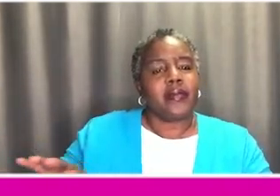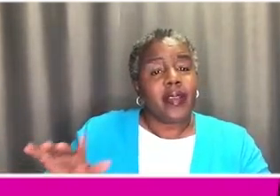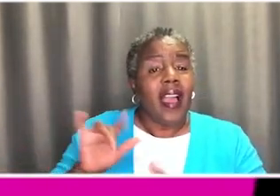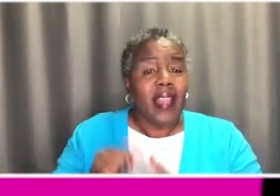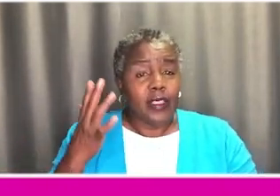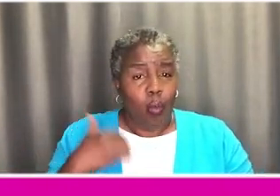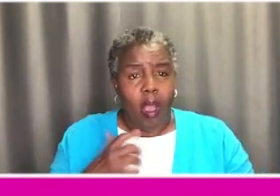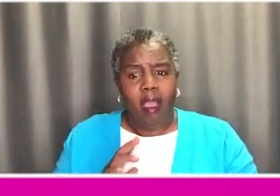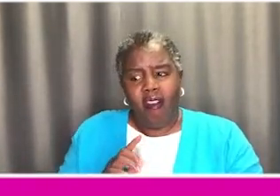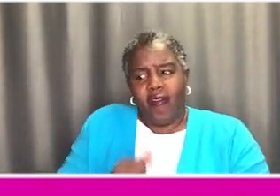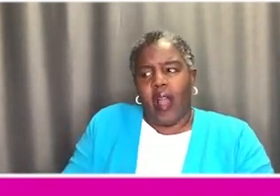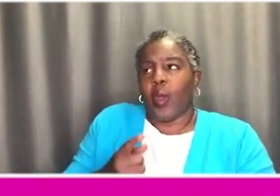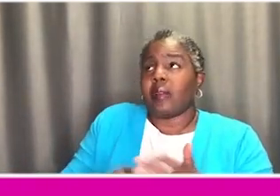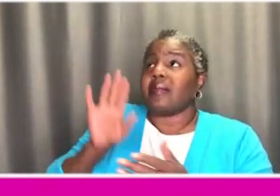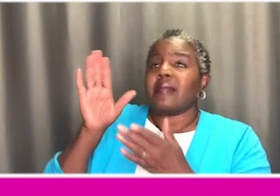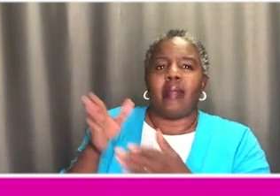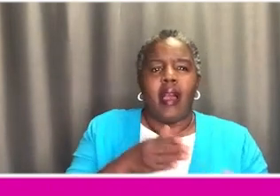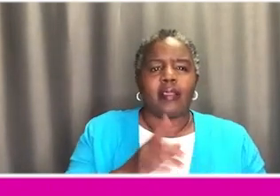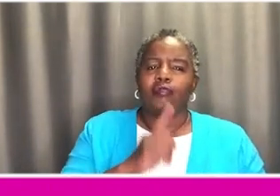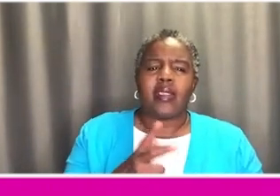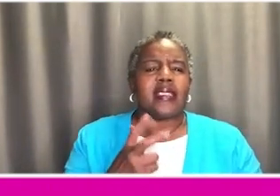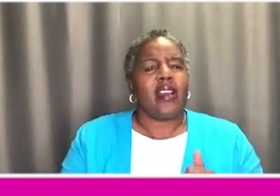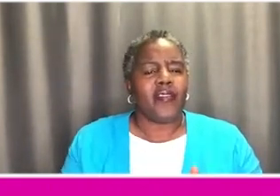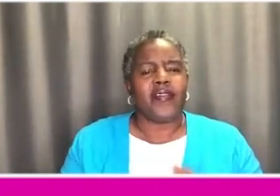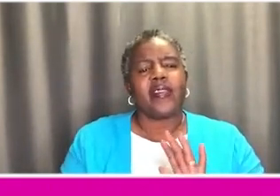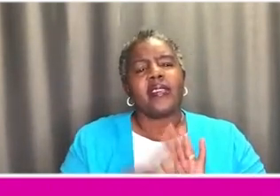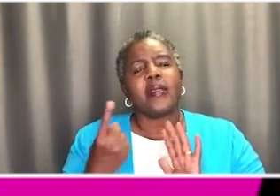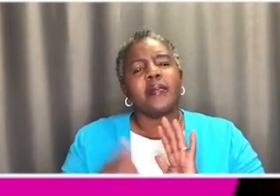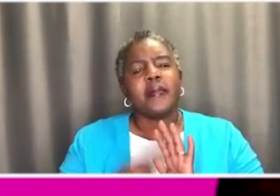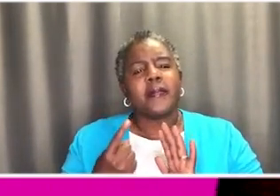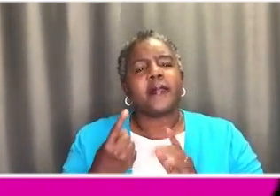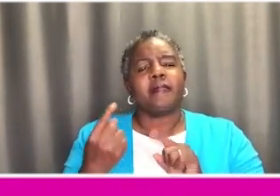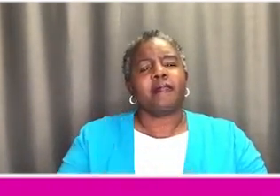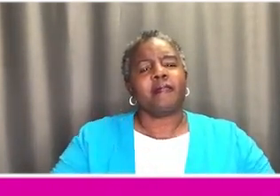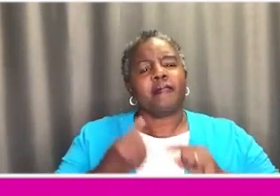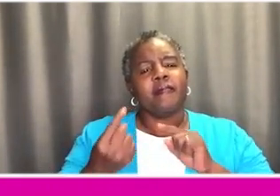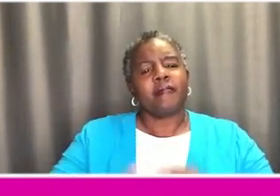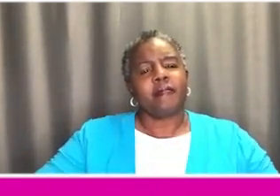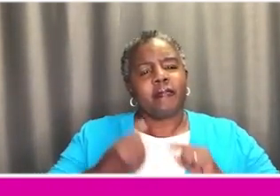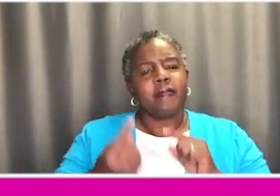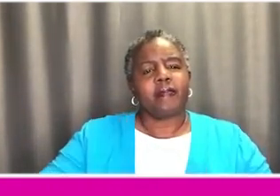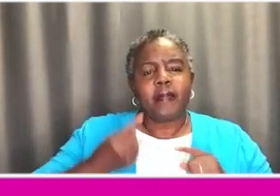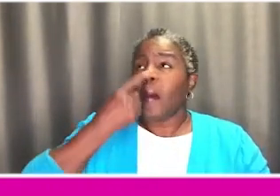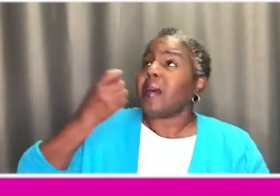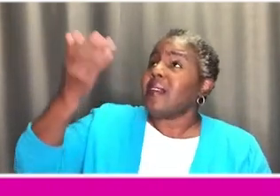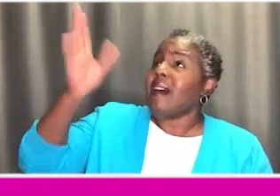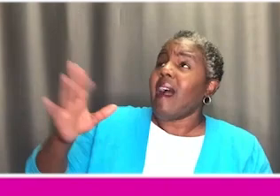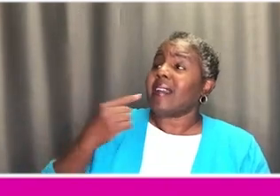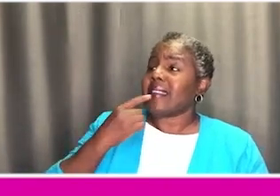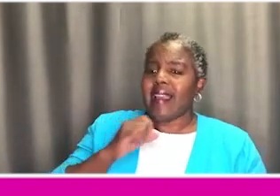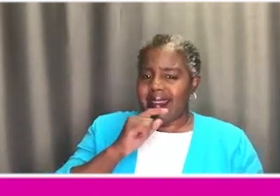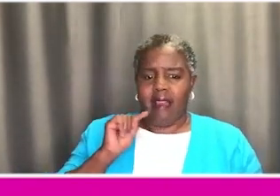why obedience is so difficult at times, because God is saying it's not